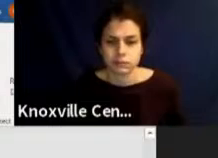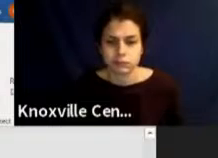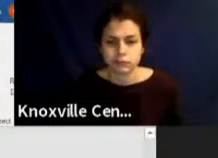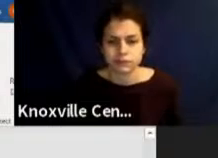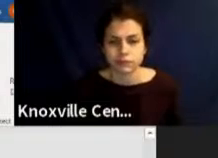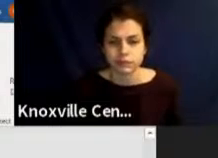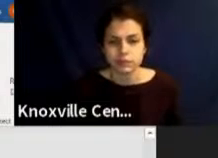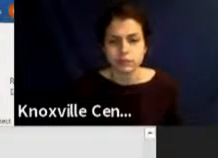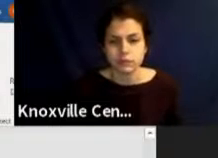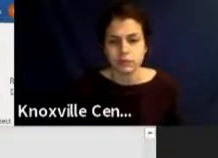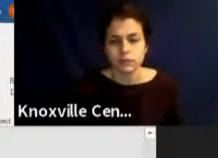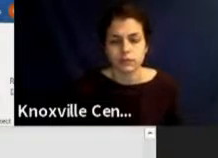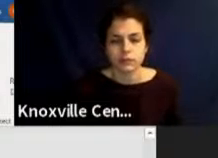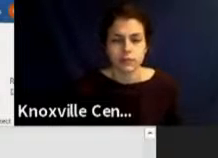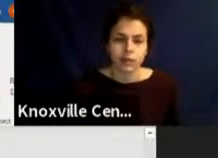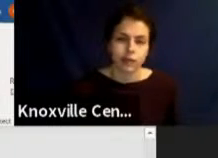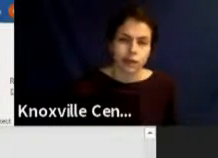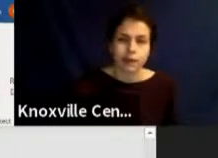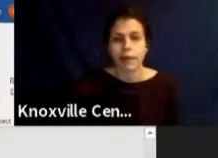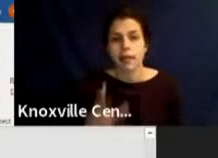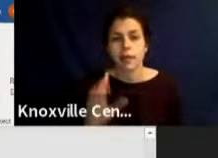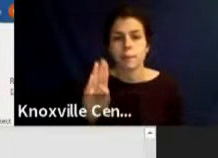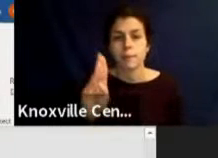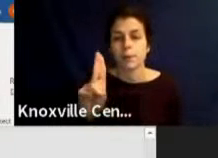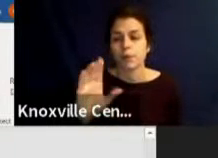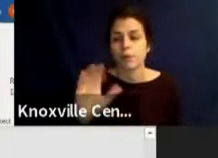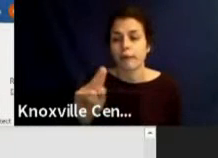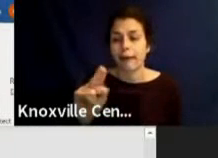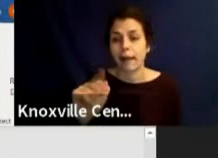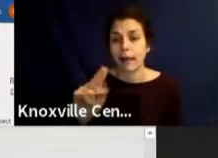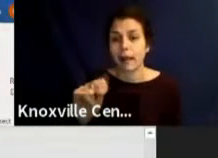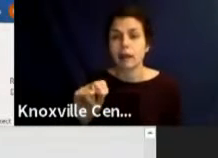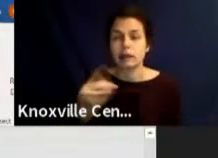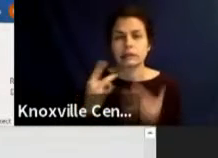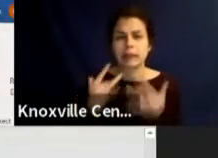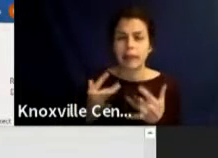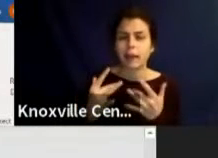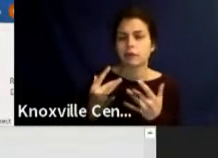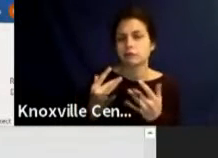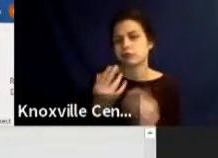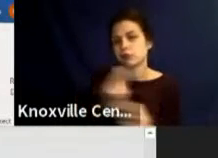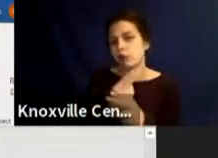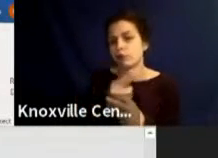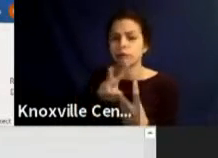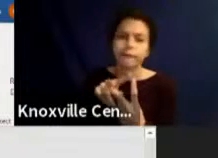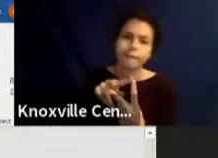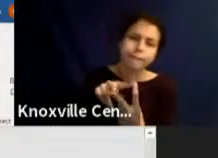They're used kind of in interchangeable. Yeah.